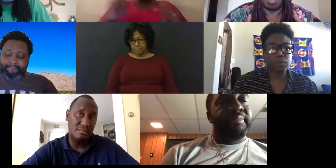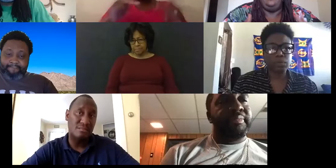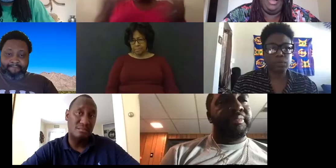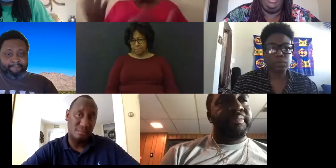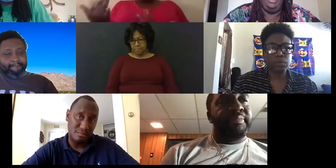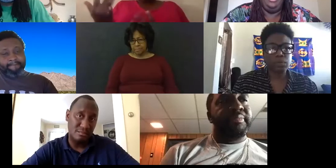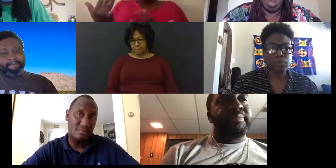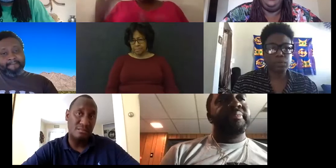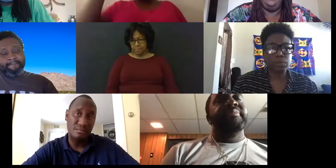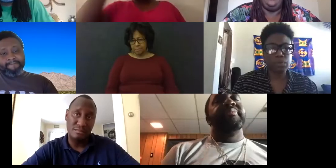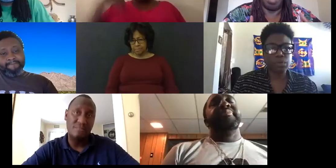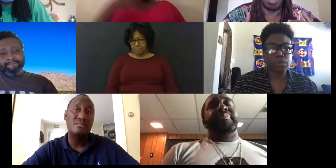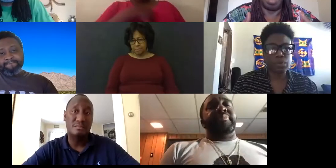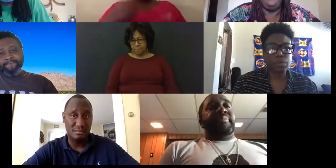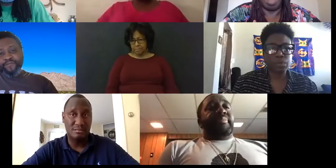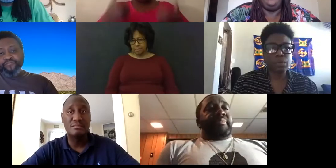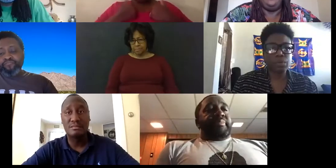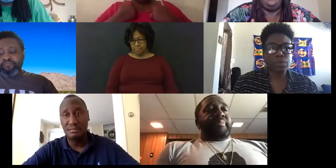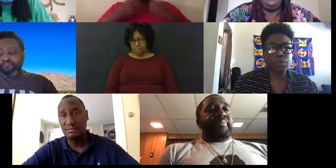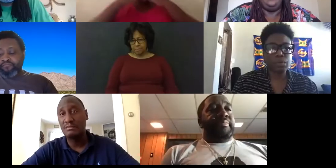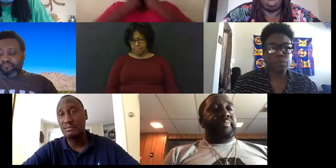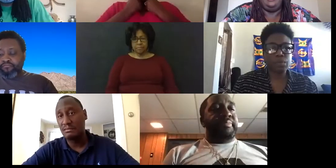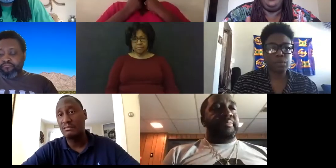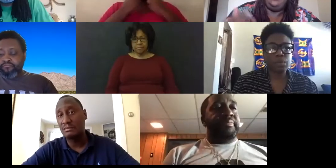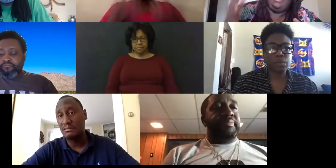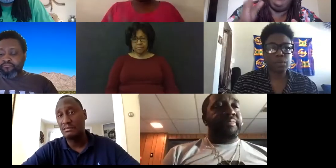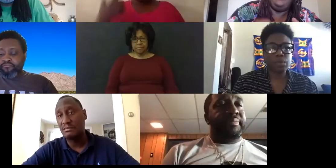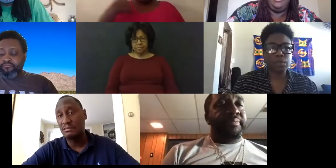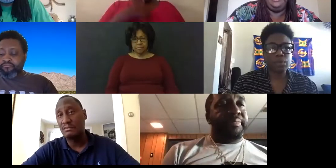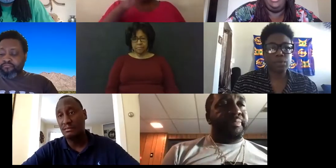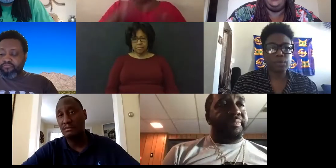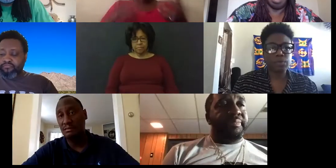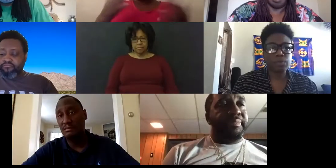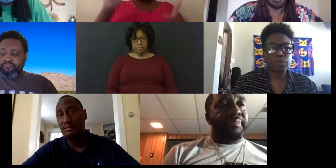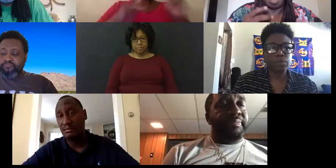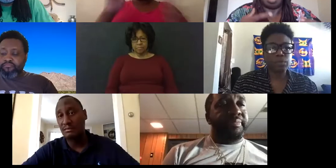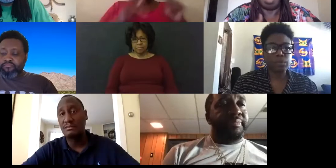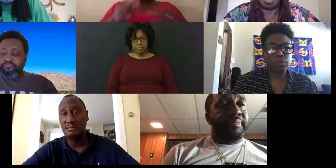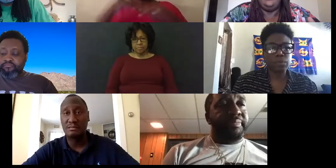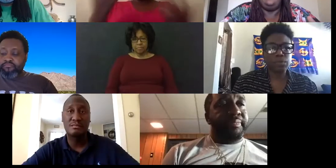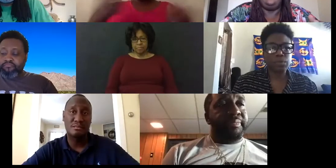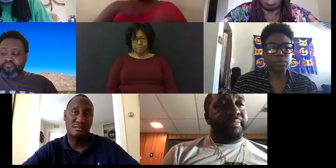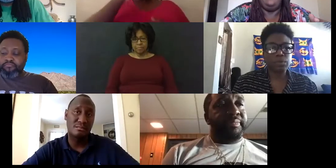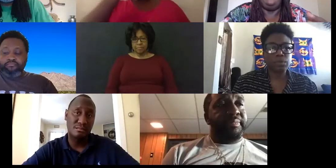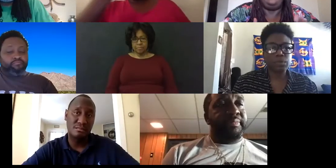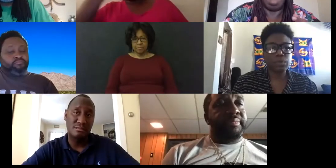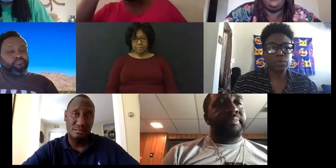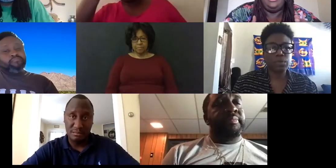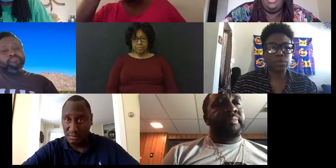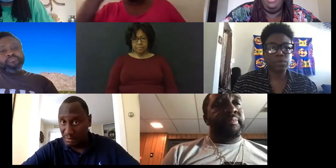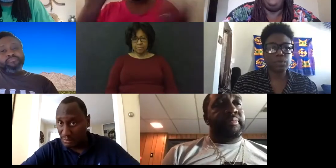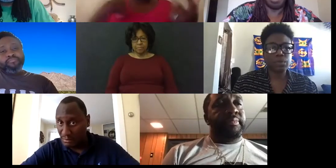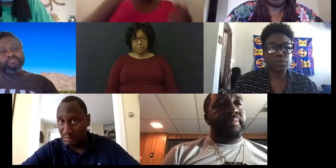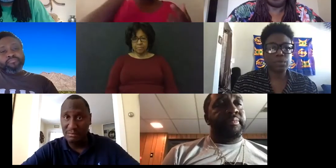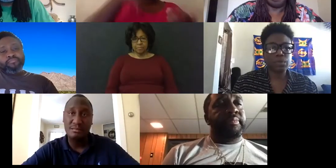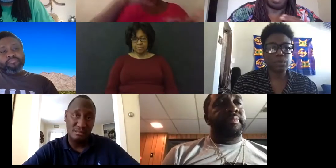our lives matter. Yeah, I can no longer wait for people to sidle up to me and say, oh, I didn't understand this, I'm just learning this